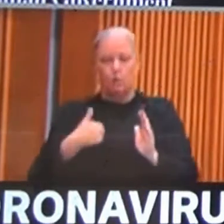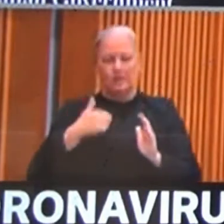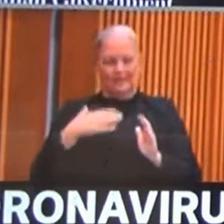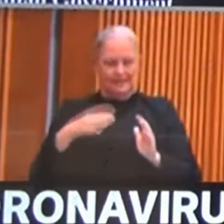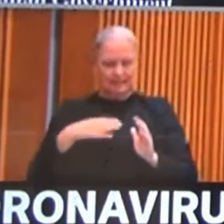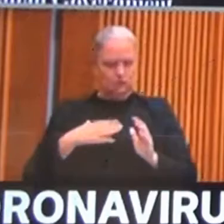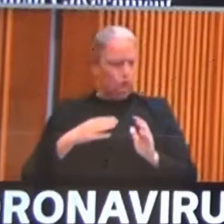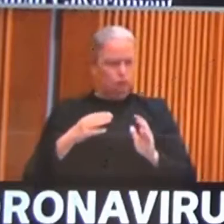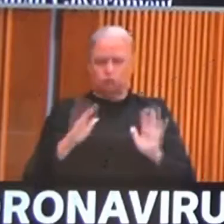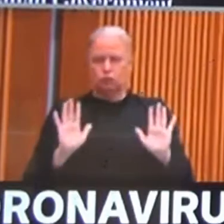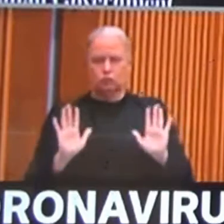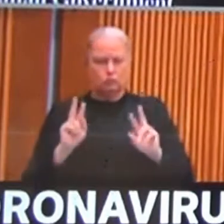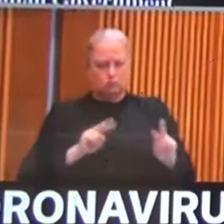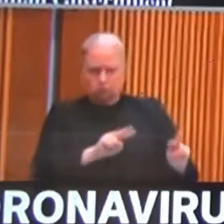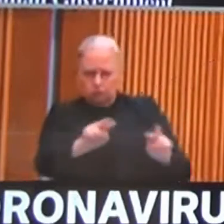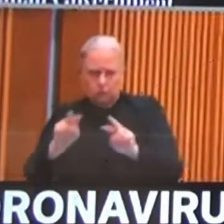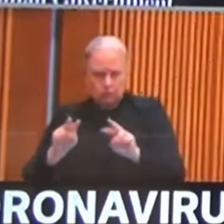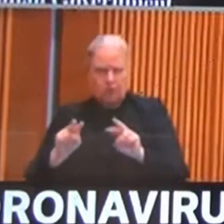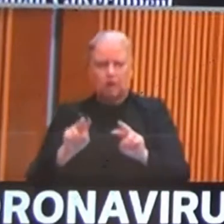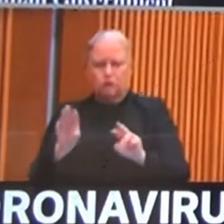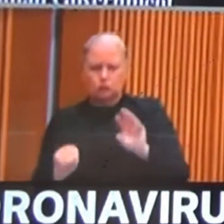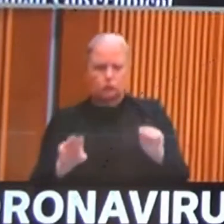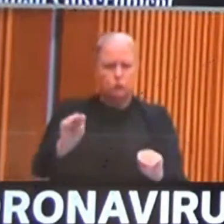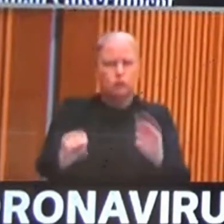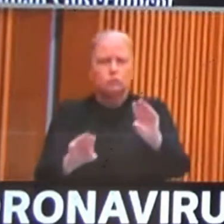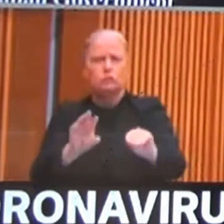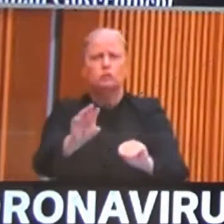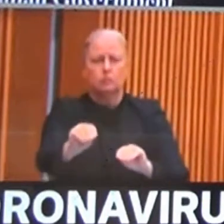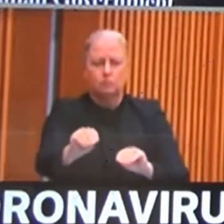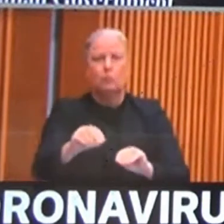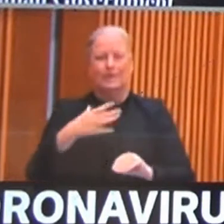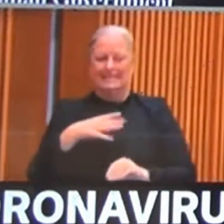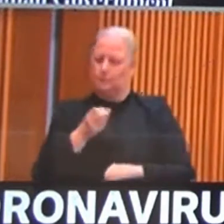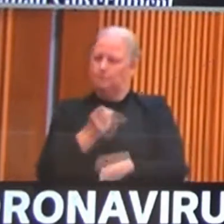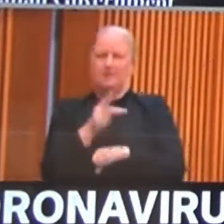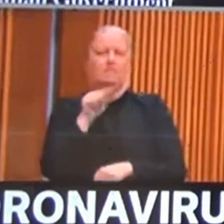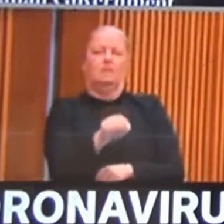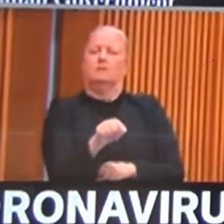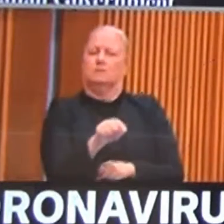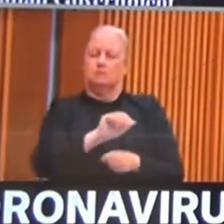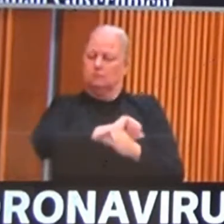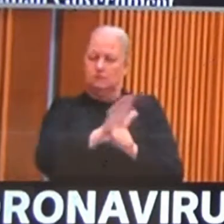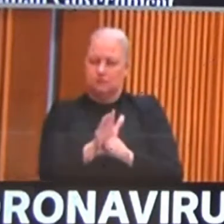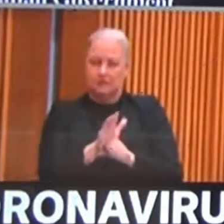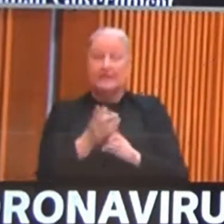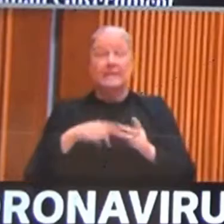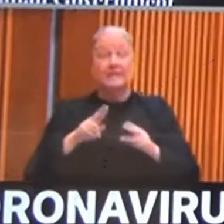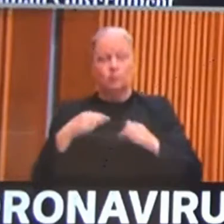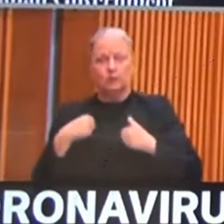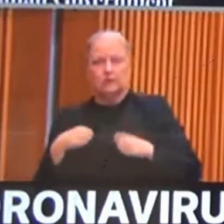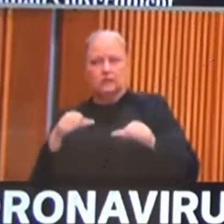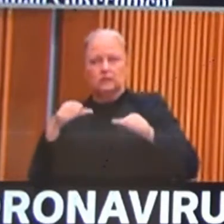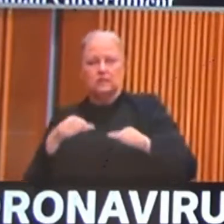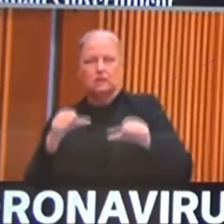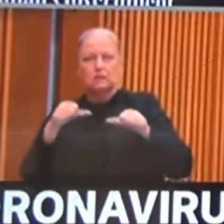suppress the virus, and to win that battle. And the more successful we are, the faster we